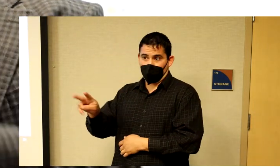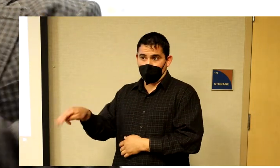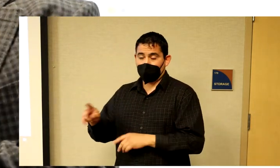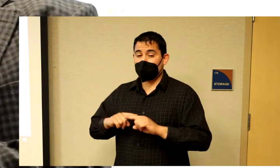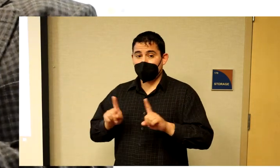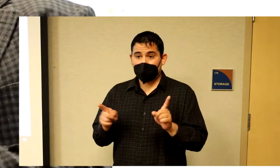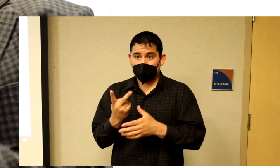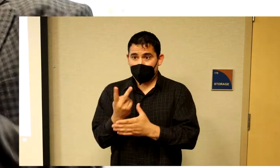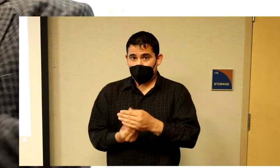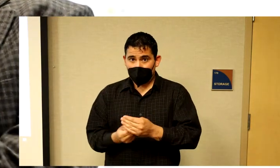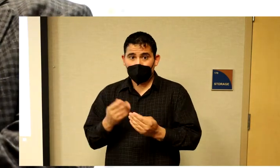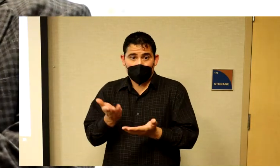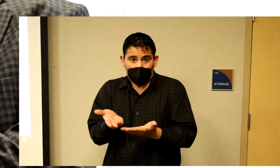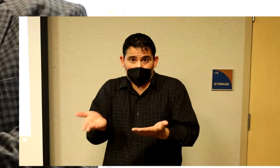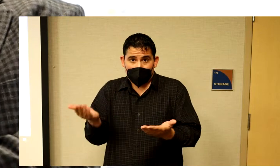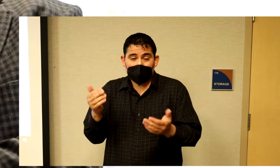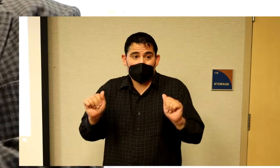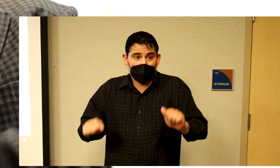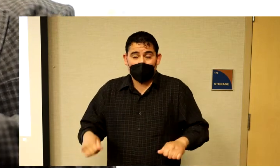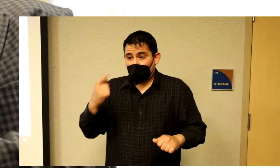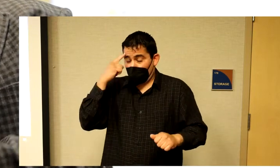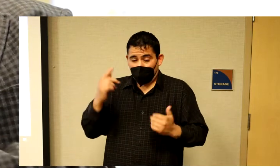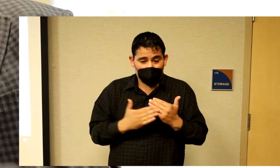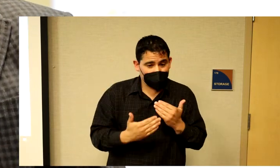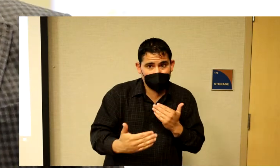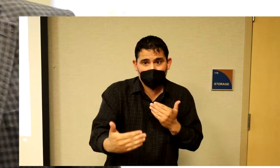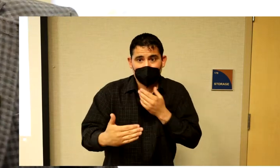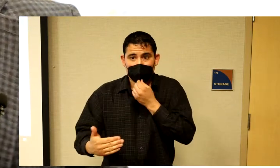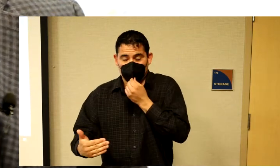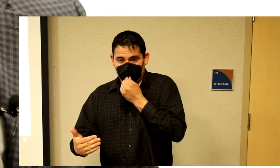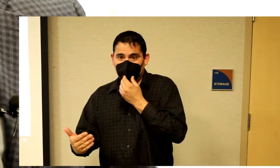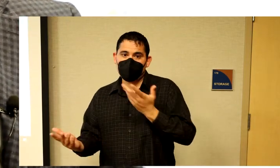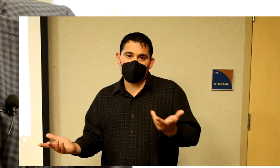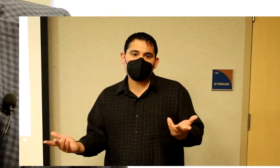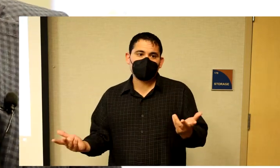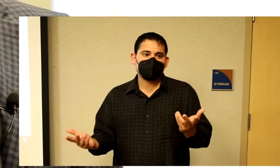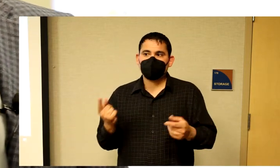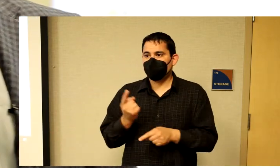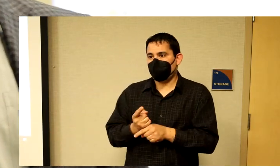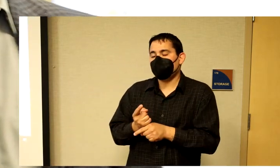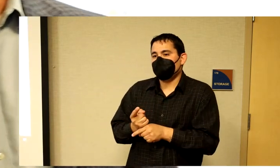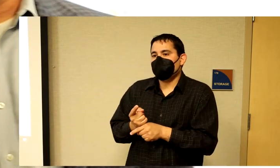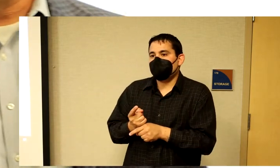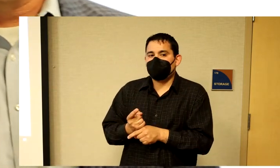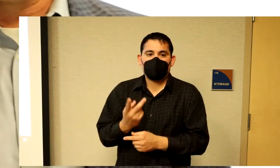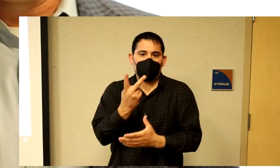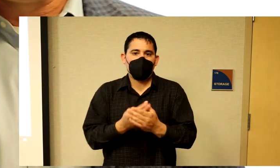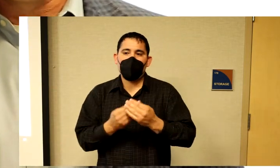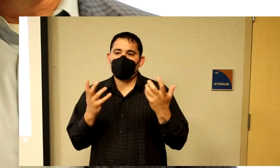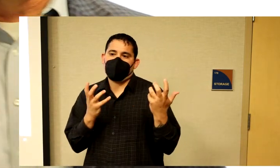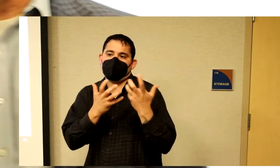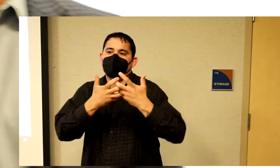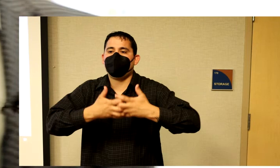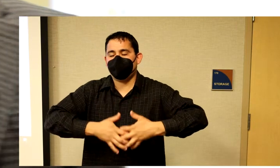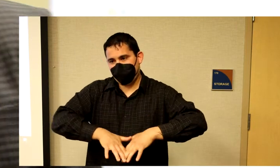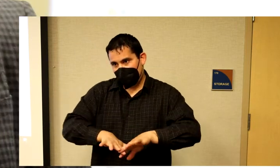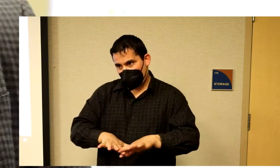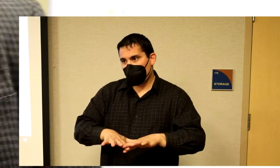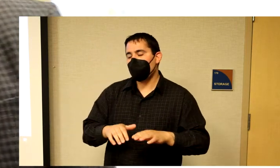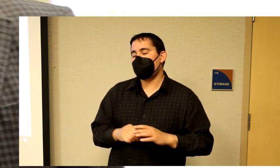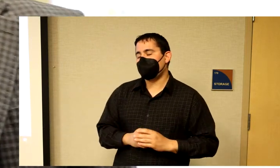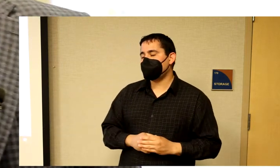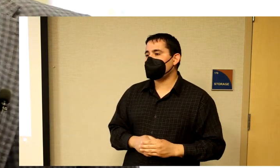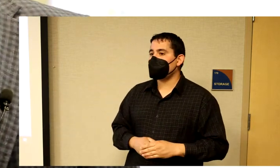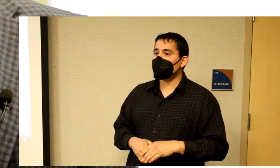need both of those things to be able to move on in this process, right? We can't have one without the other. And is it most prudent to whoever might,